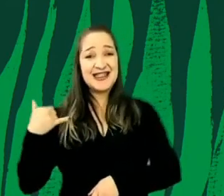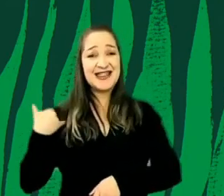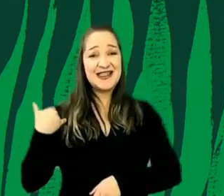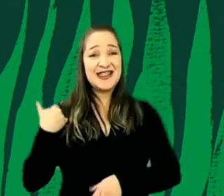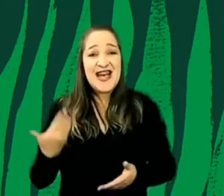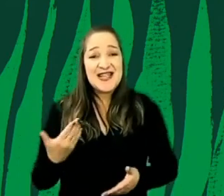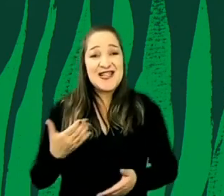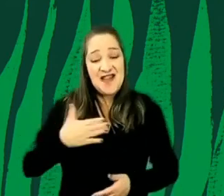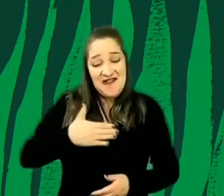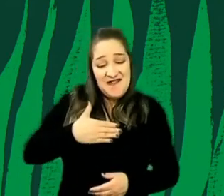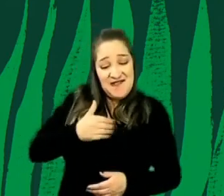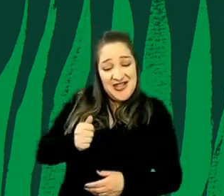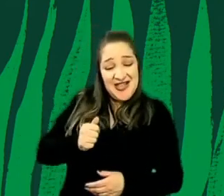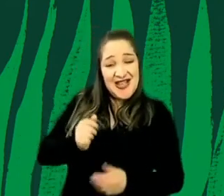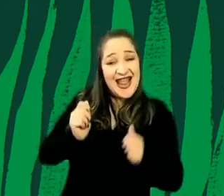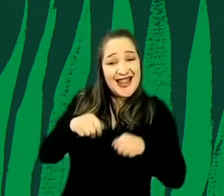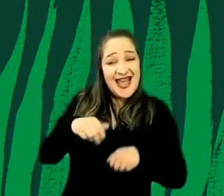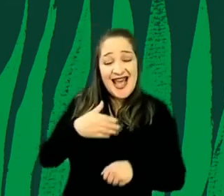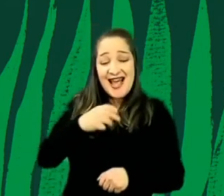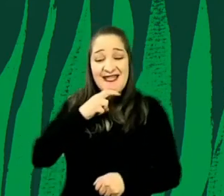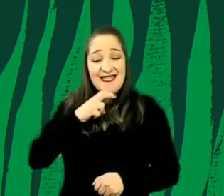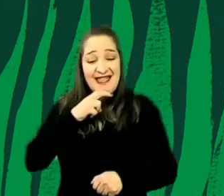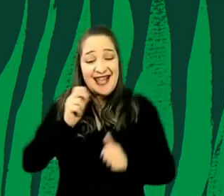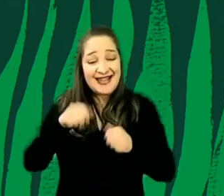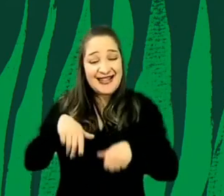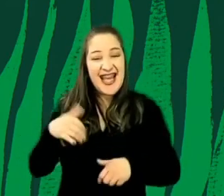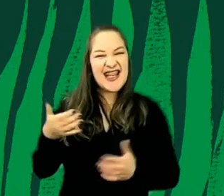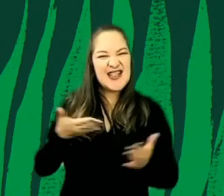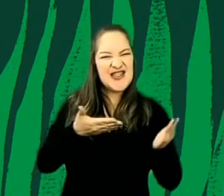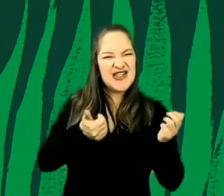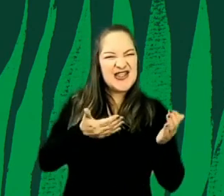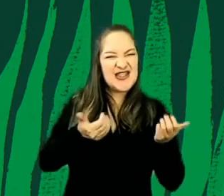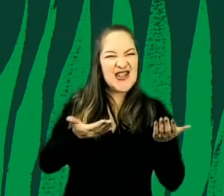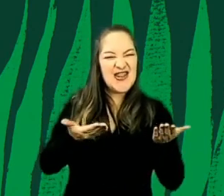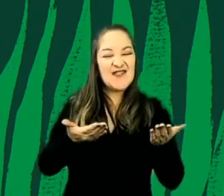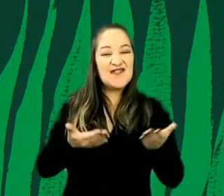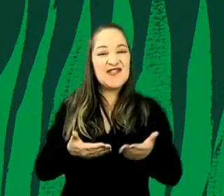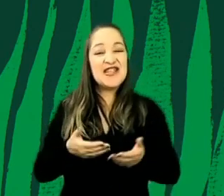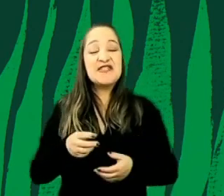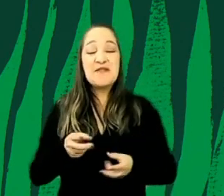our granddaughter. Mm-hmm. So we can see that